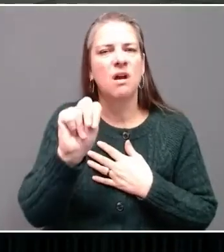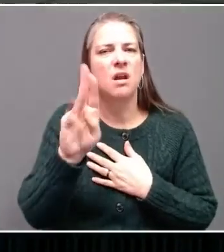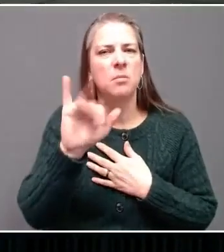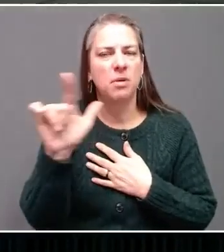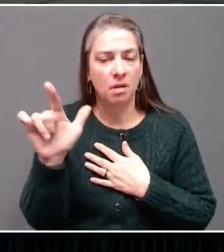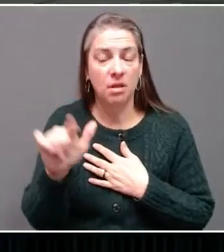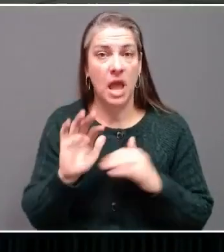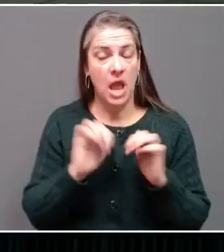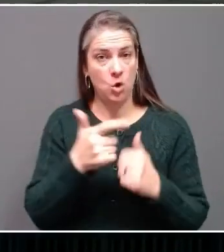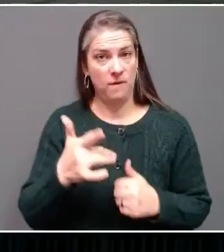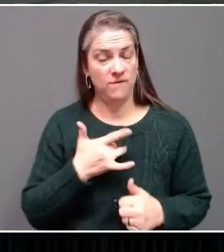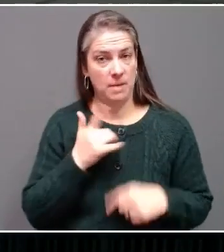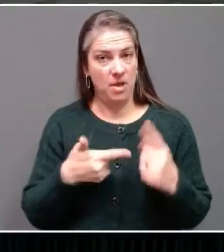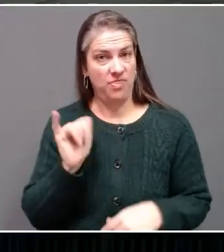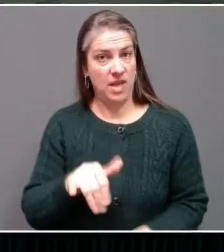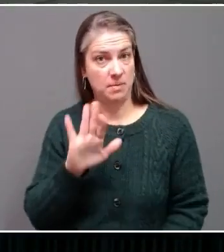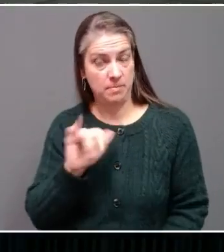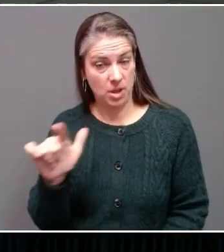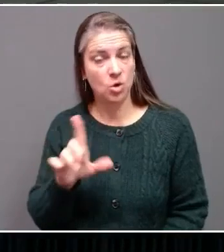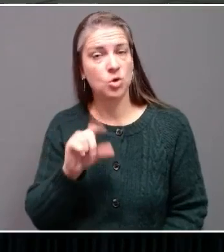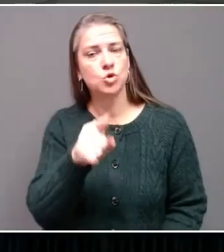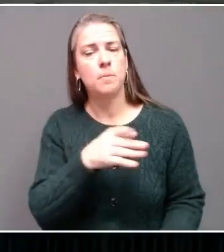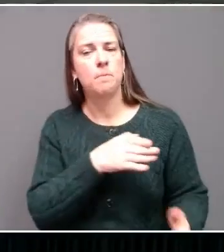you feel about this bill, and do you plan on vetoing it?